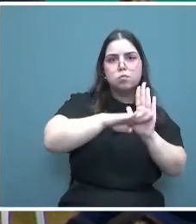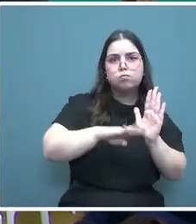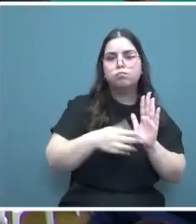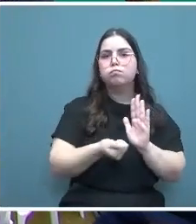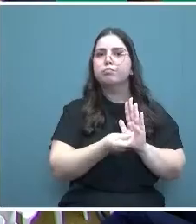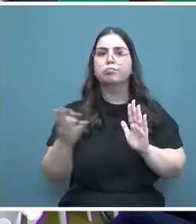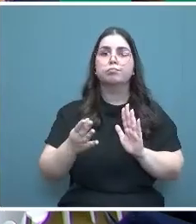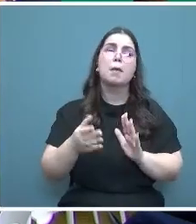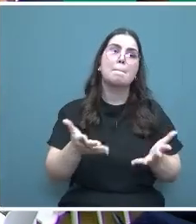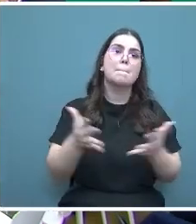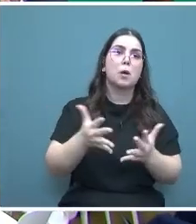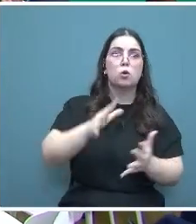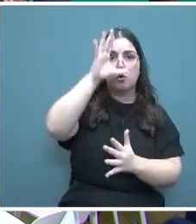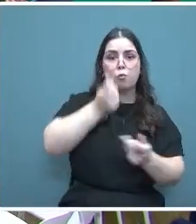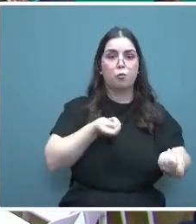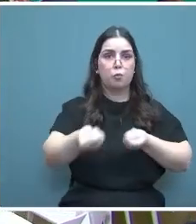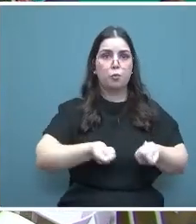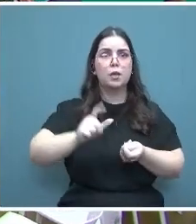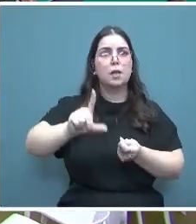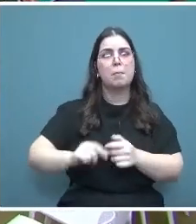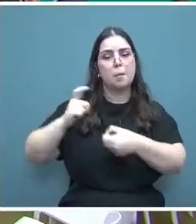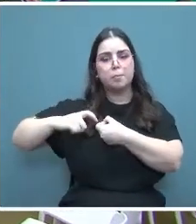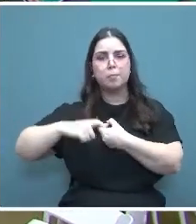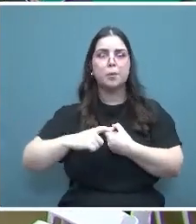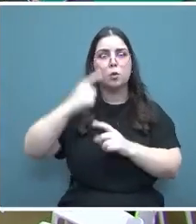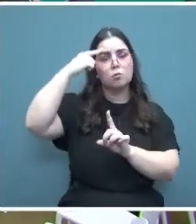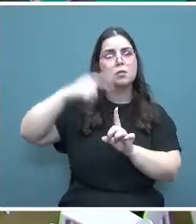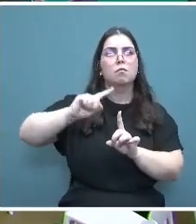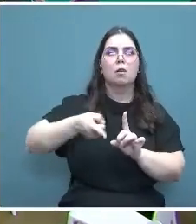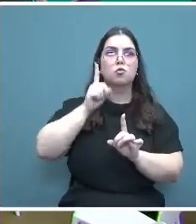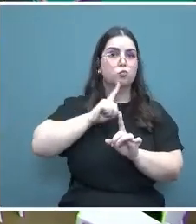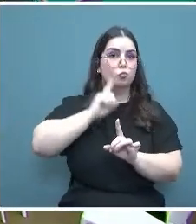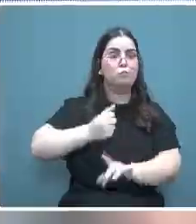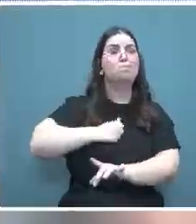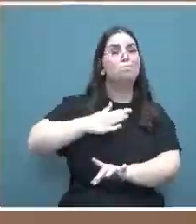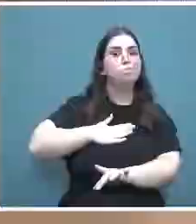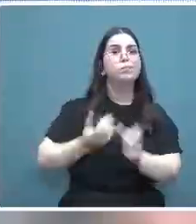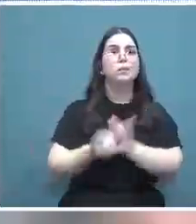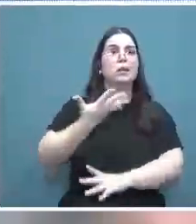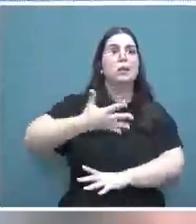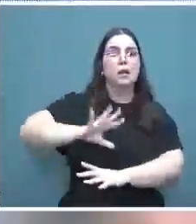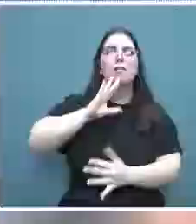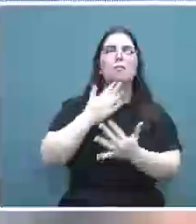by the government and by our partners. The idea that women that want to set up businesses need to have a very